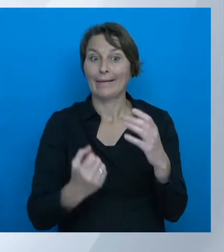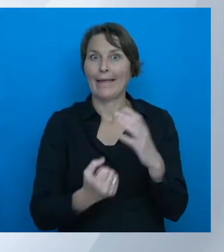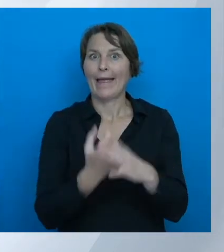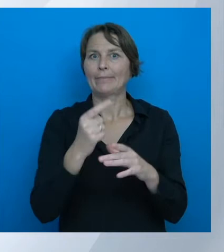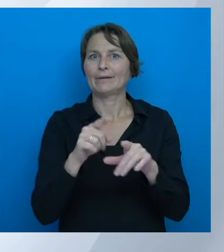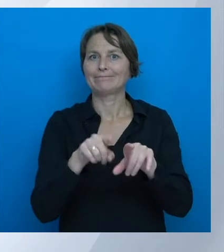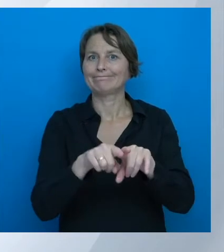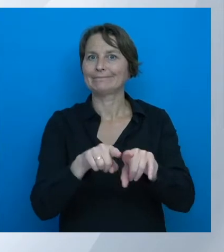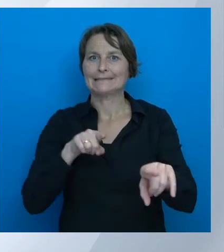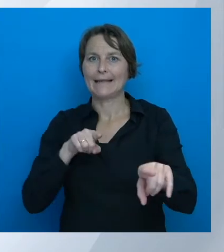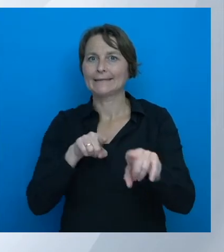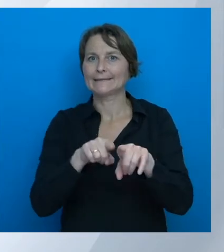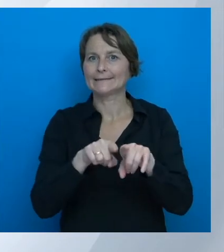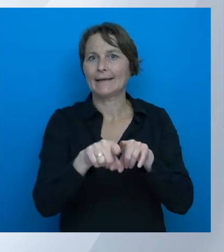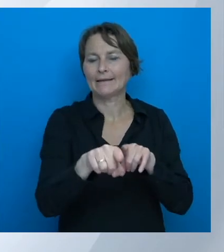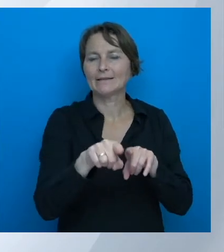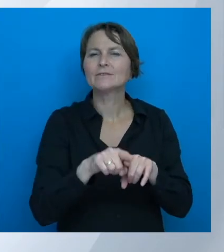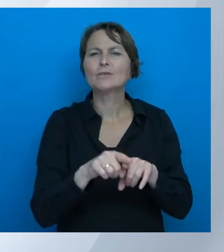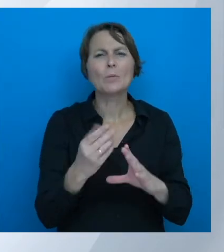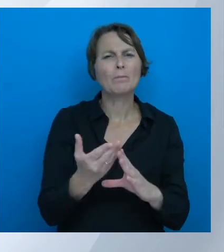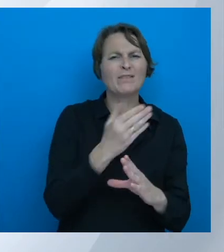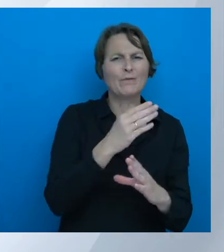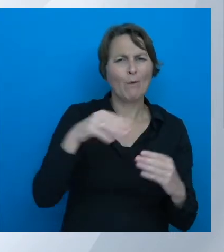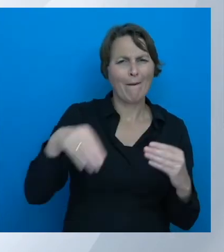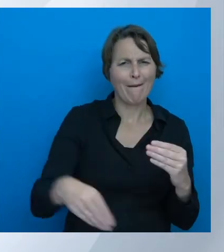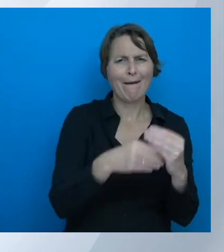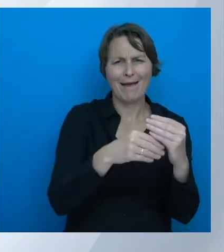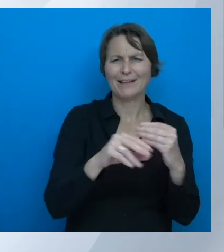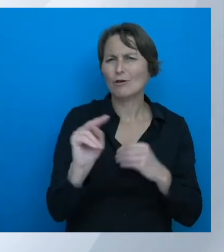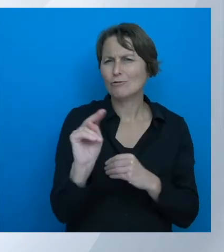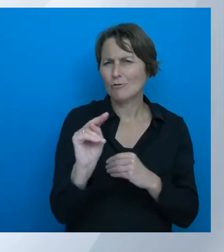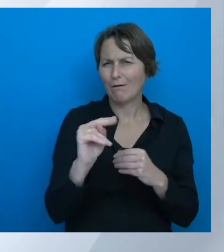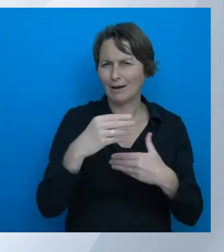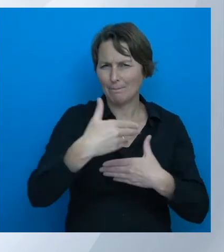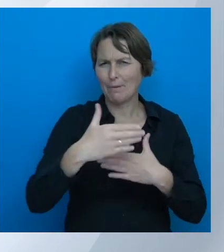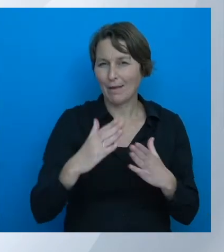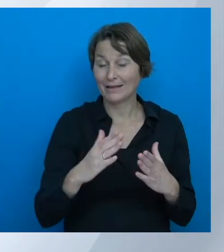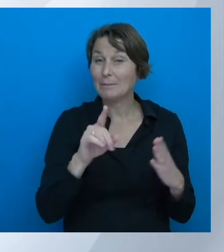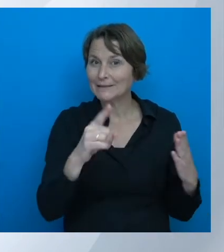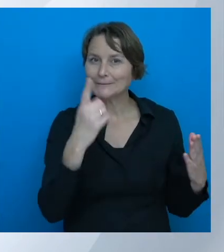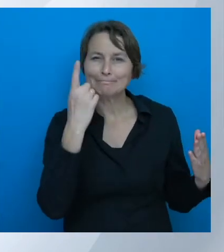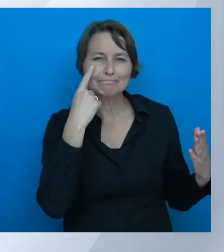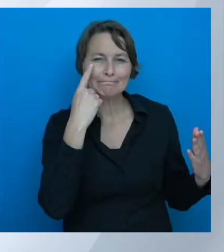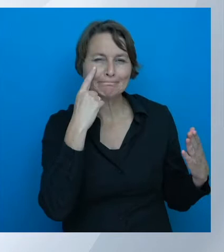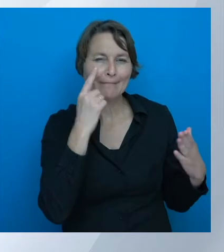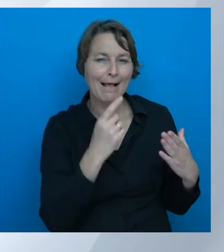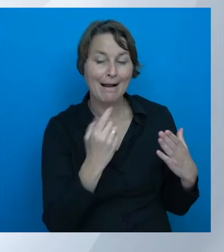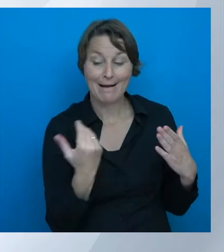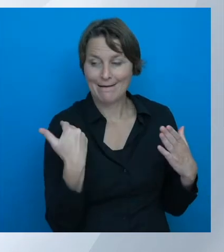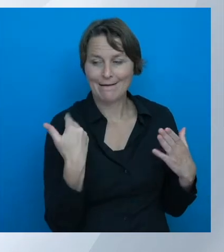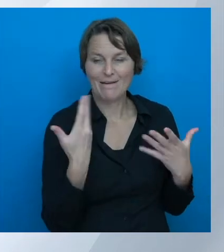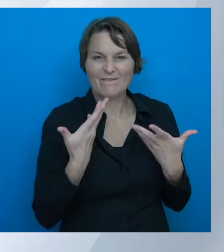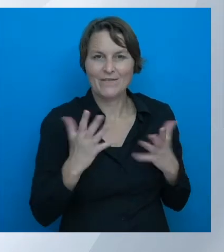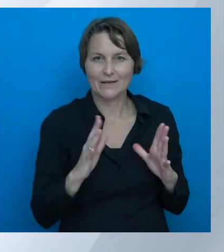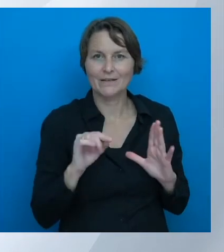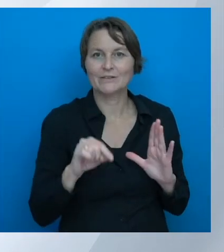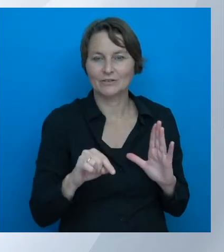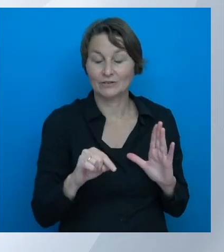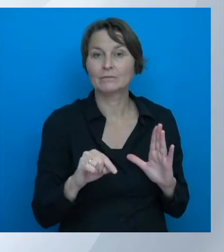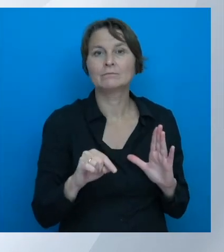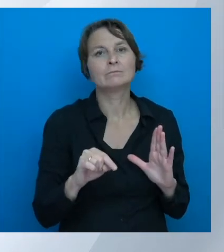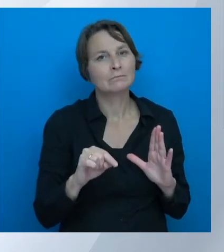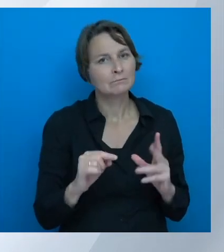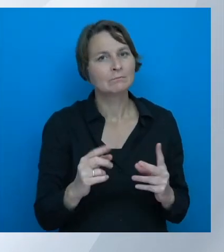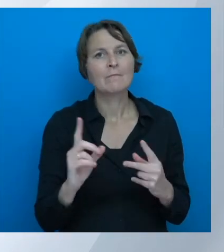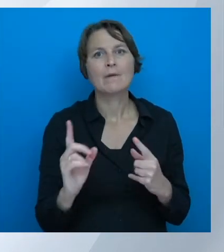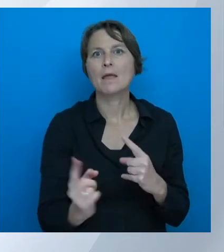I added the NuGet package, I said make sure you've got the latest version, and this is really important. This create if not exist was